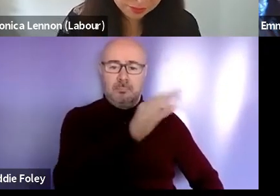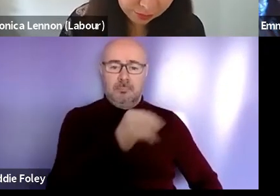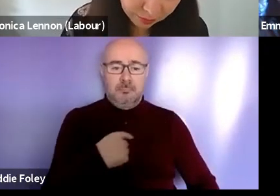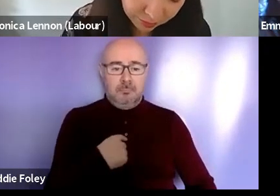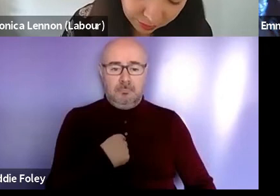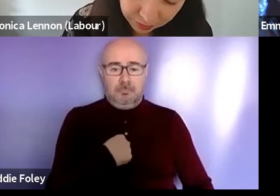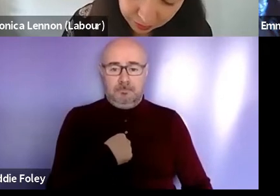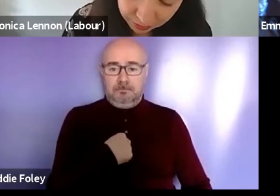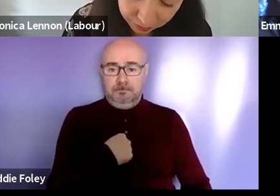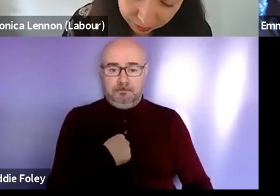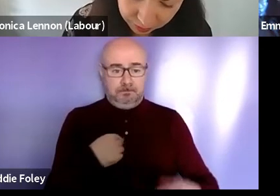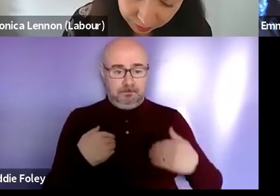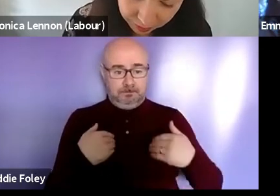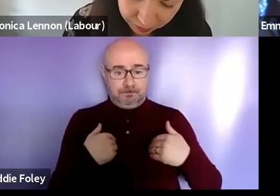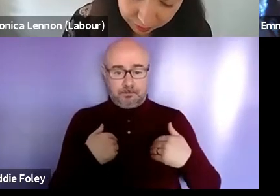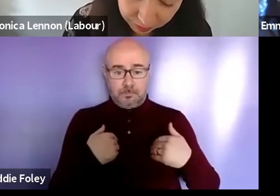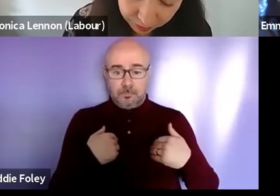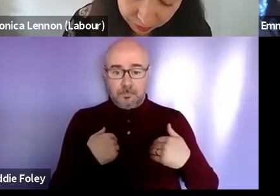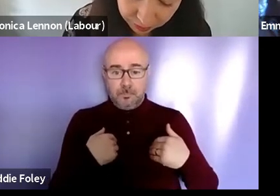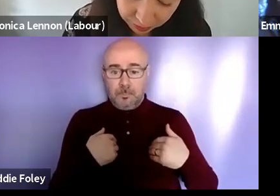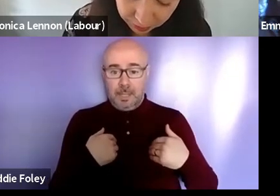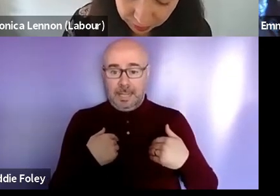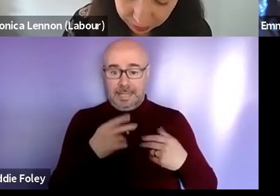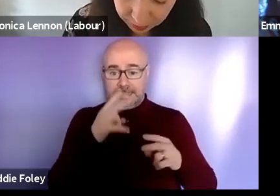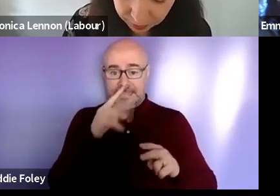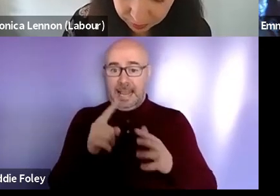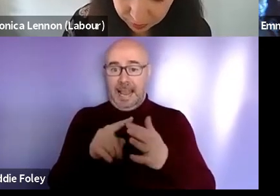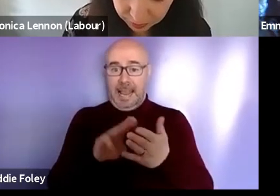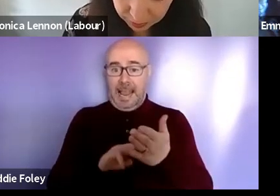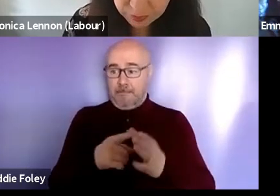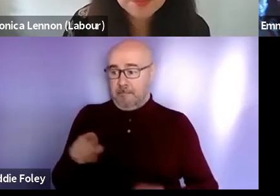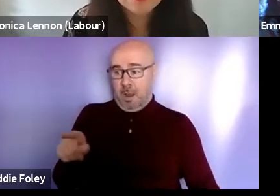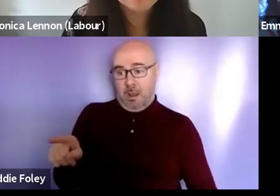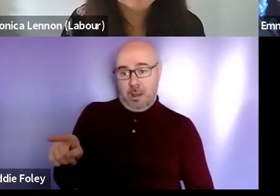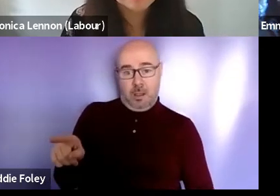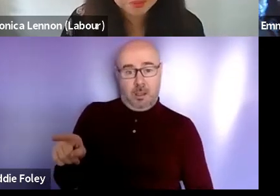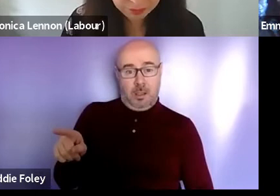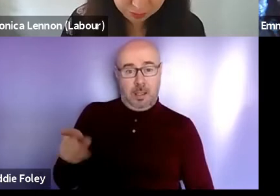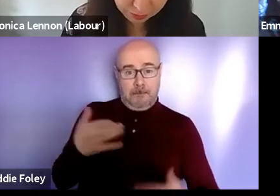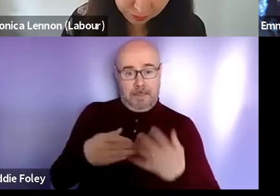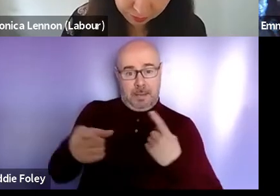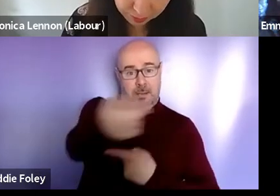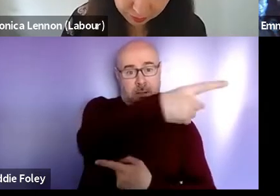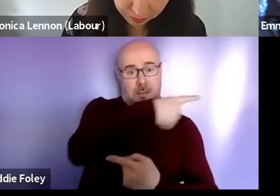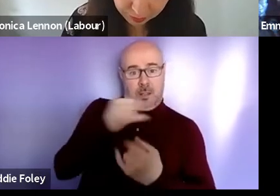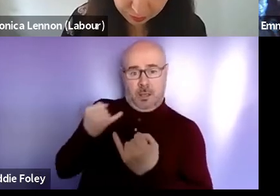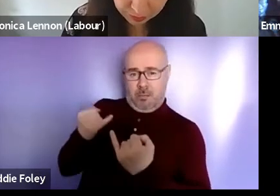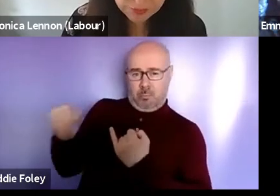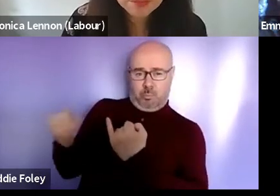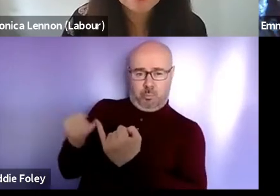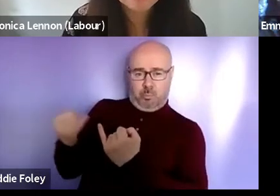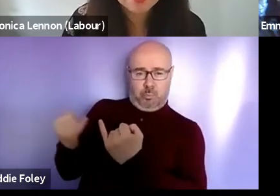as someone who is at the top of their own party list and a disabled candidate and isn't taking the abuse that Emma is